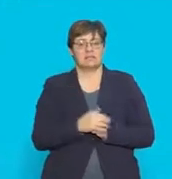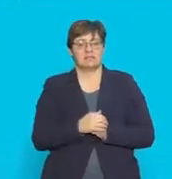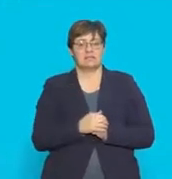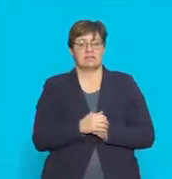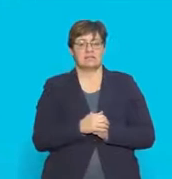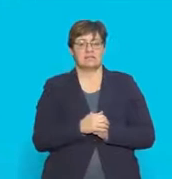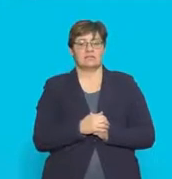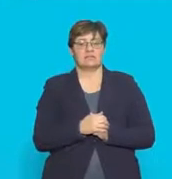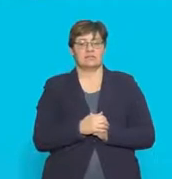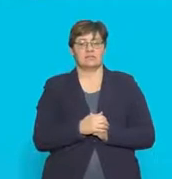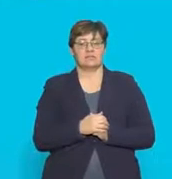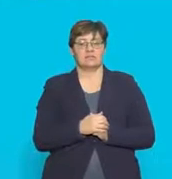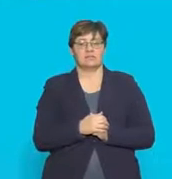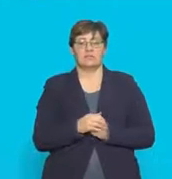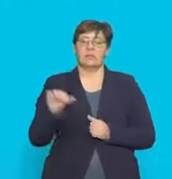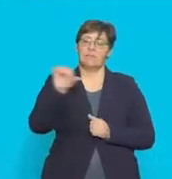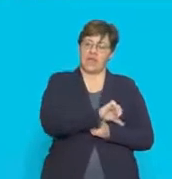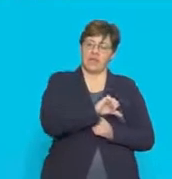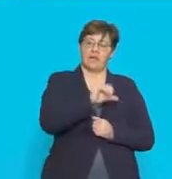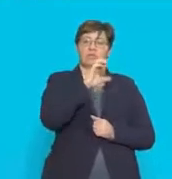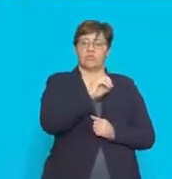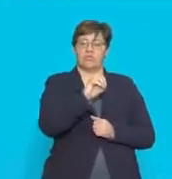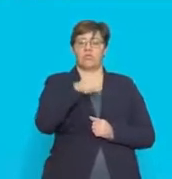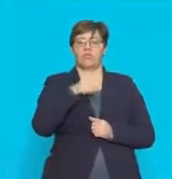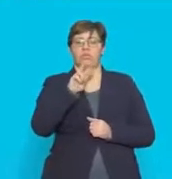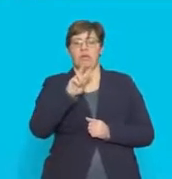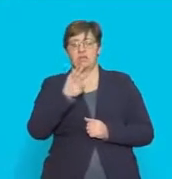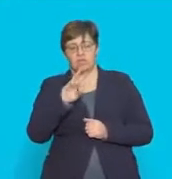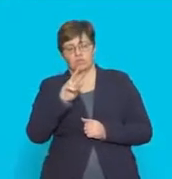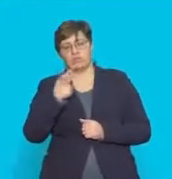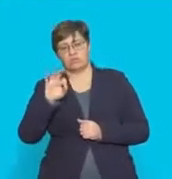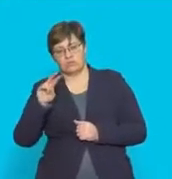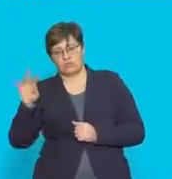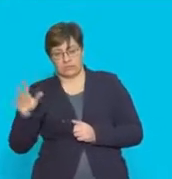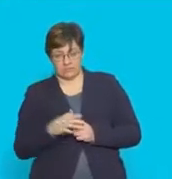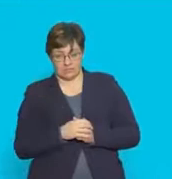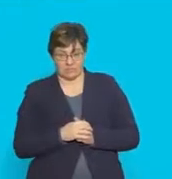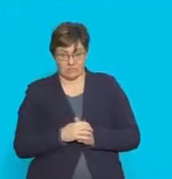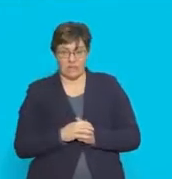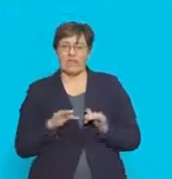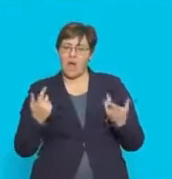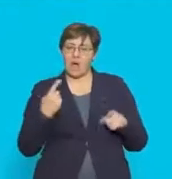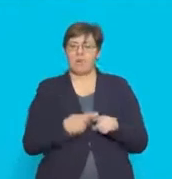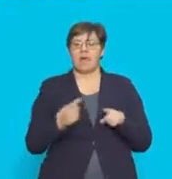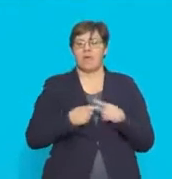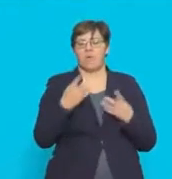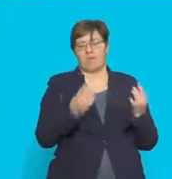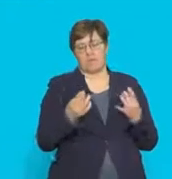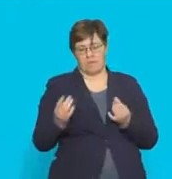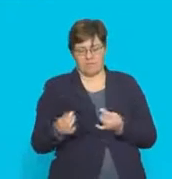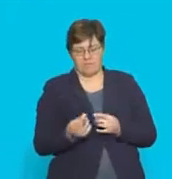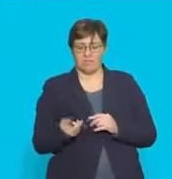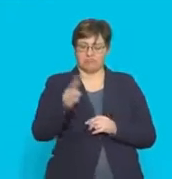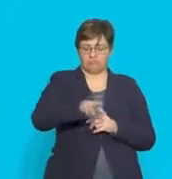it will then go back to what we initially had. So that's how you then play around with these numbers and convert